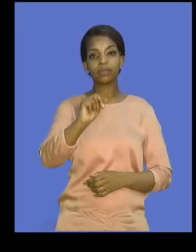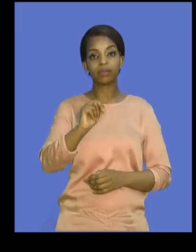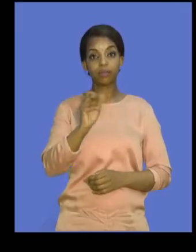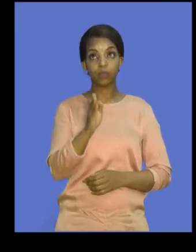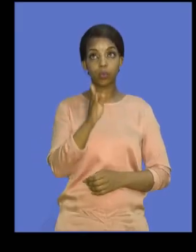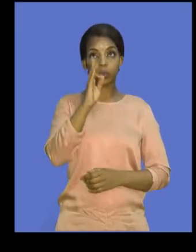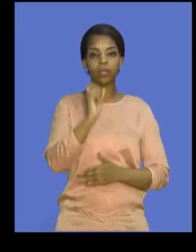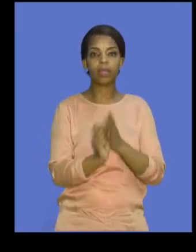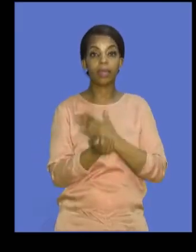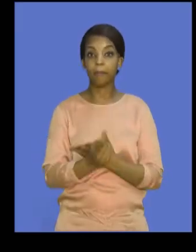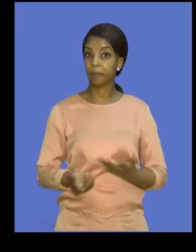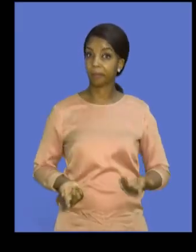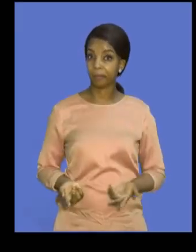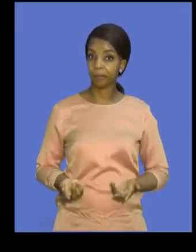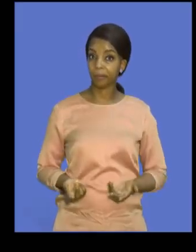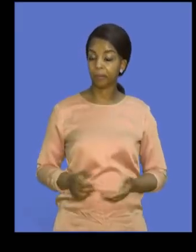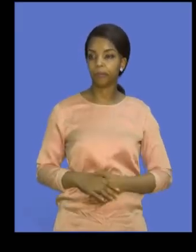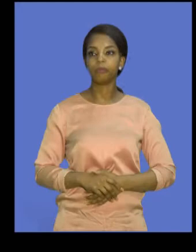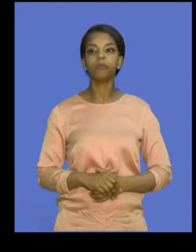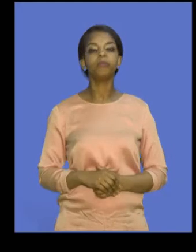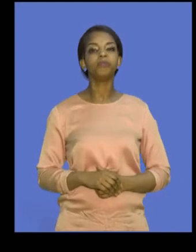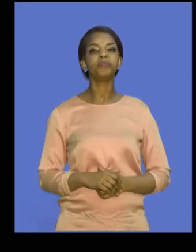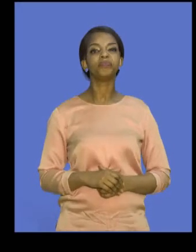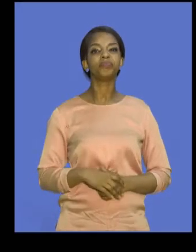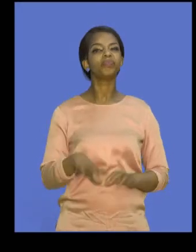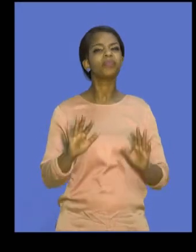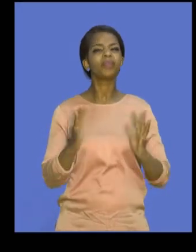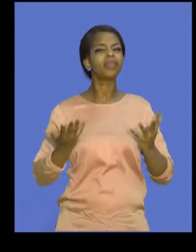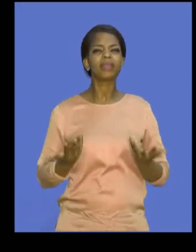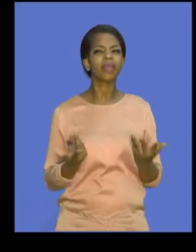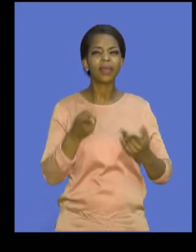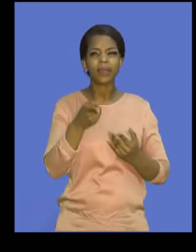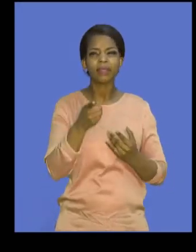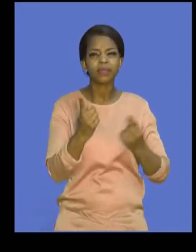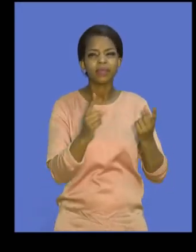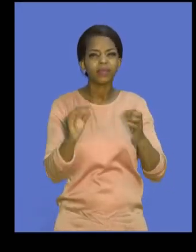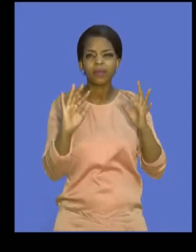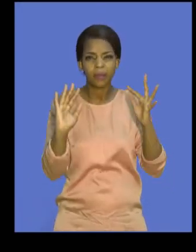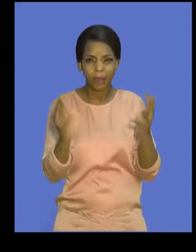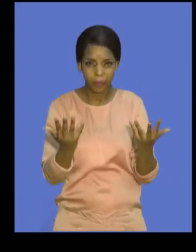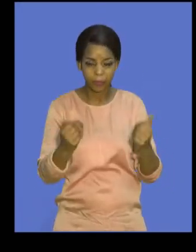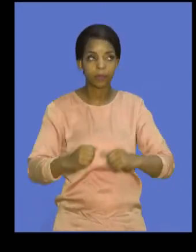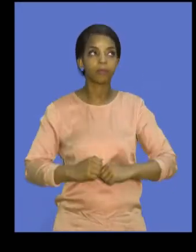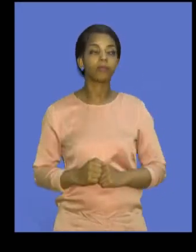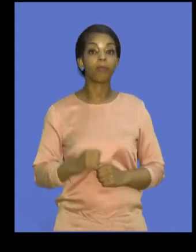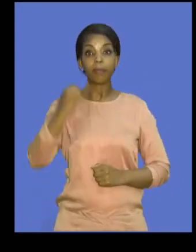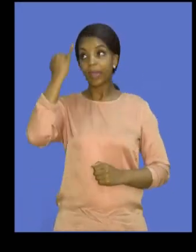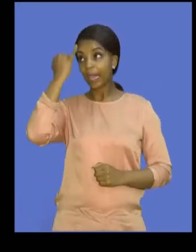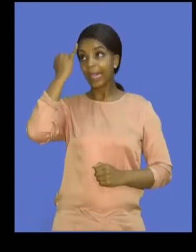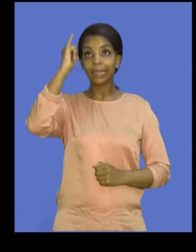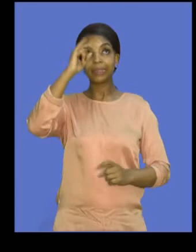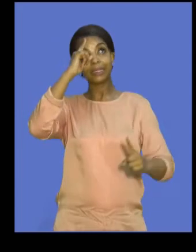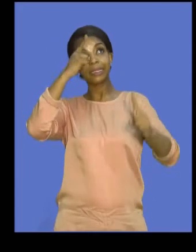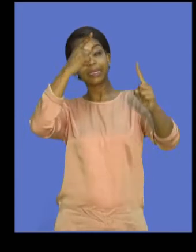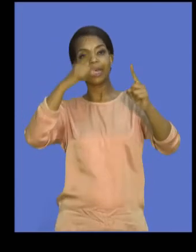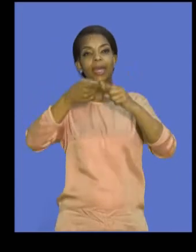Now, to pin this down, we're going to use a concept map. Our big idea is growth. And